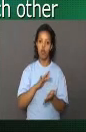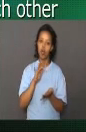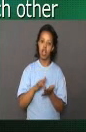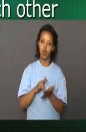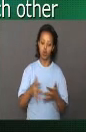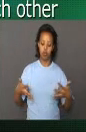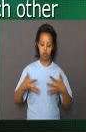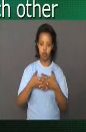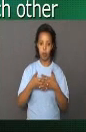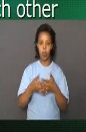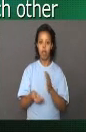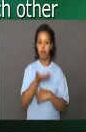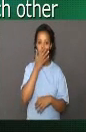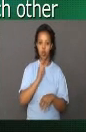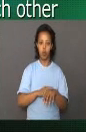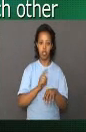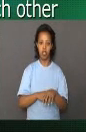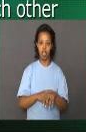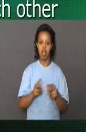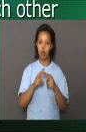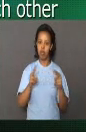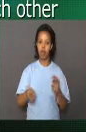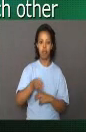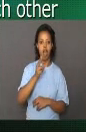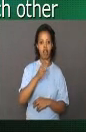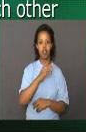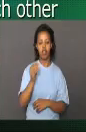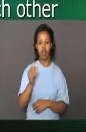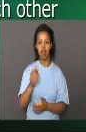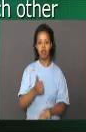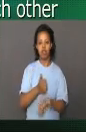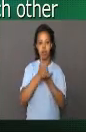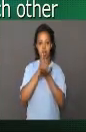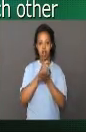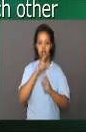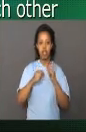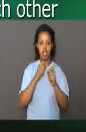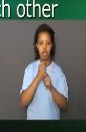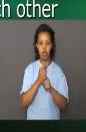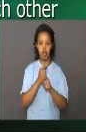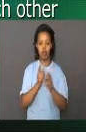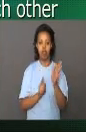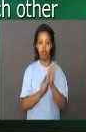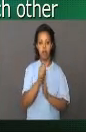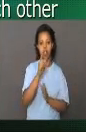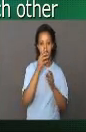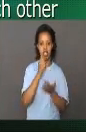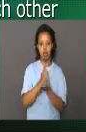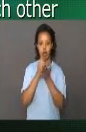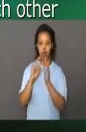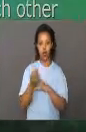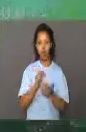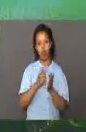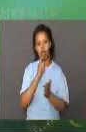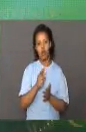This is called highly active antiretroviral therapy, or